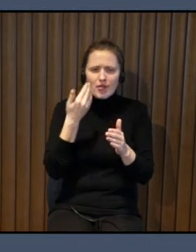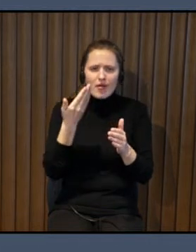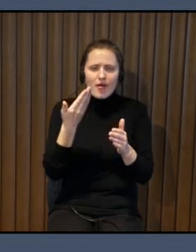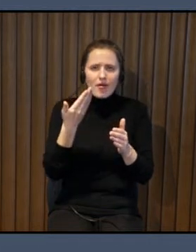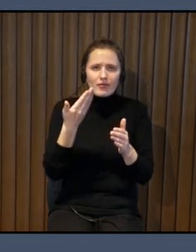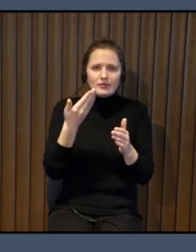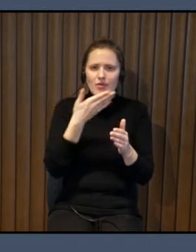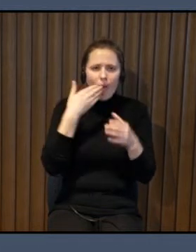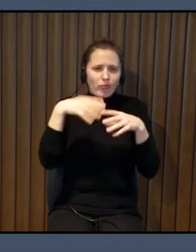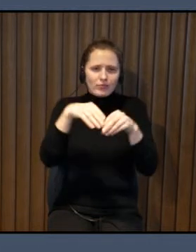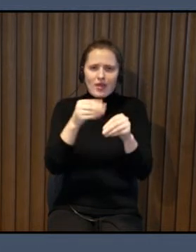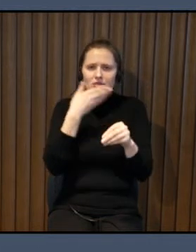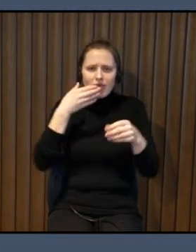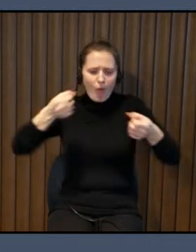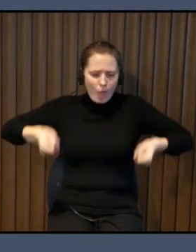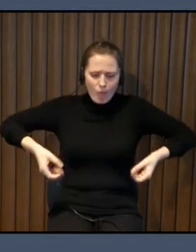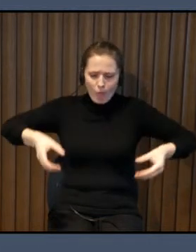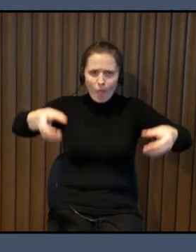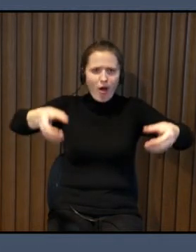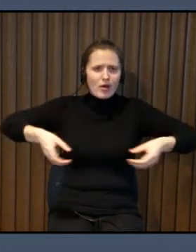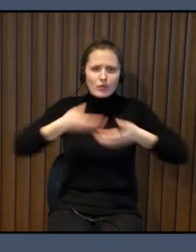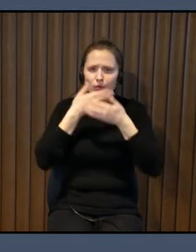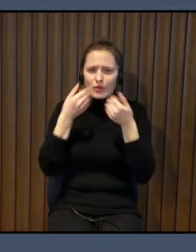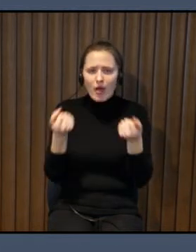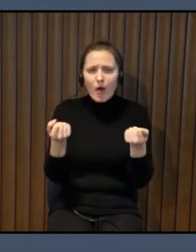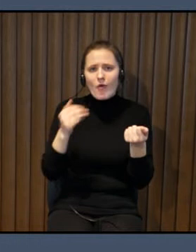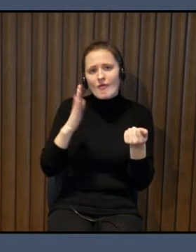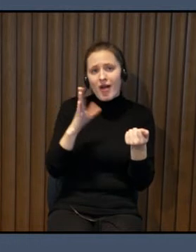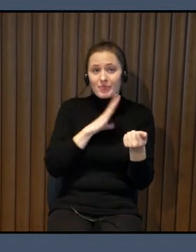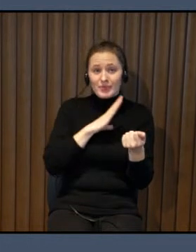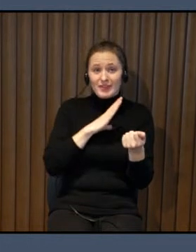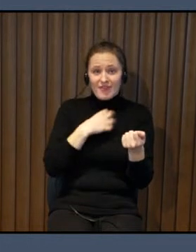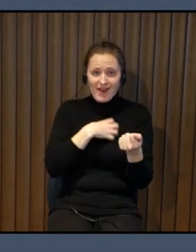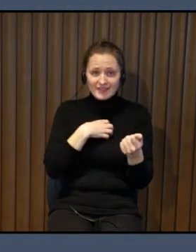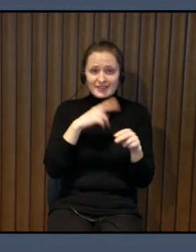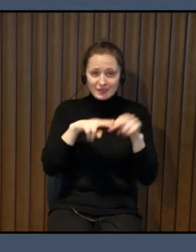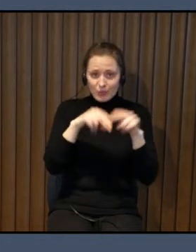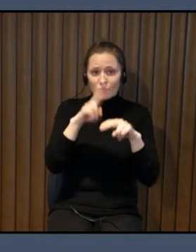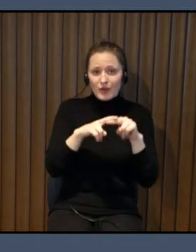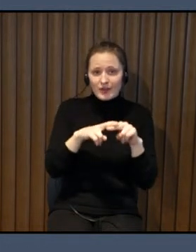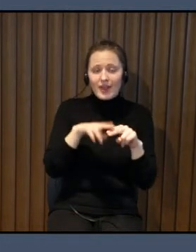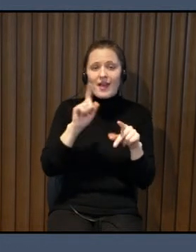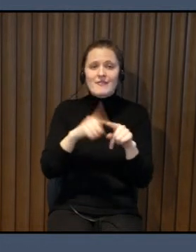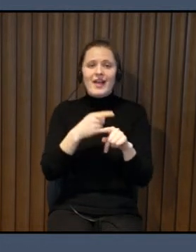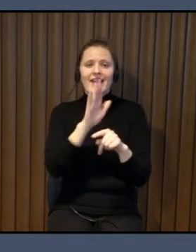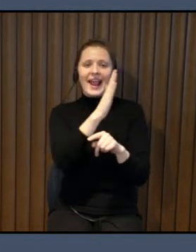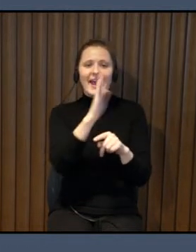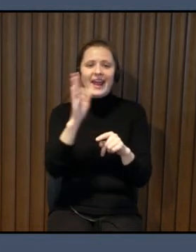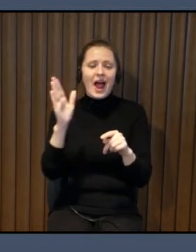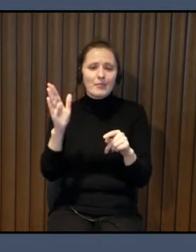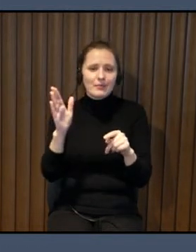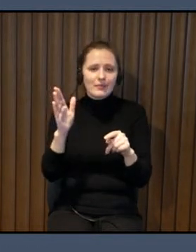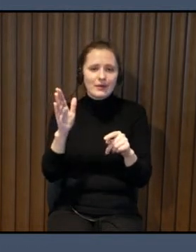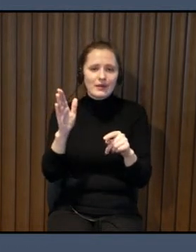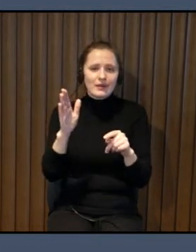yes, there is a kind of a ramp or a slide, but it ends not reaching